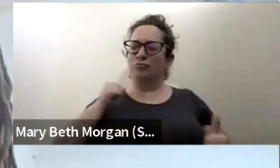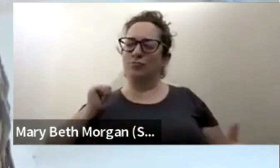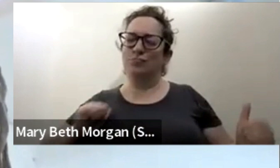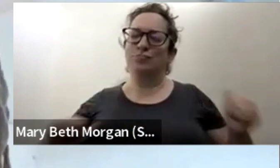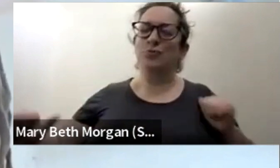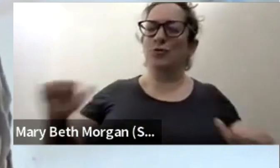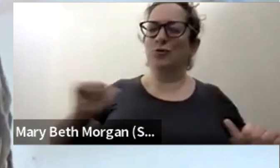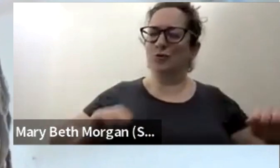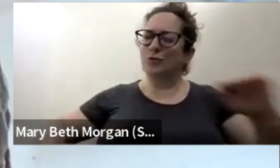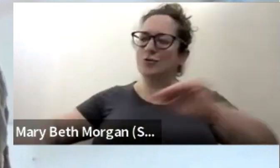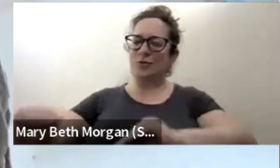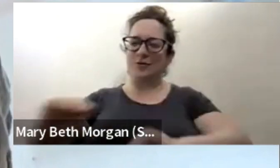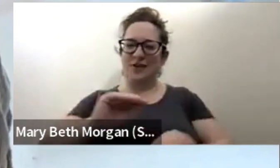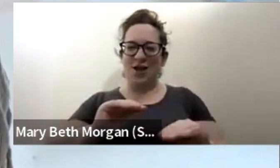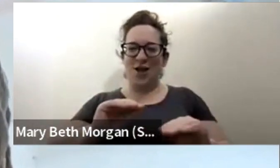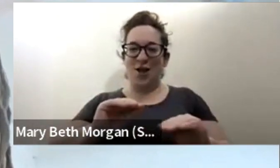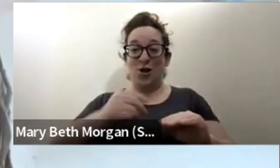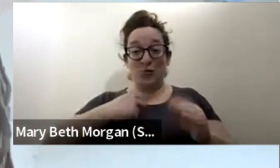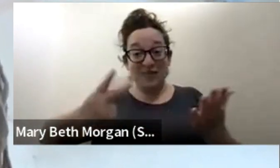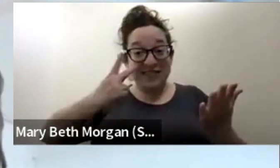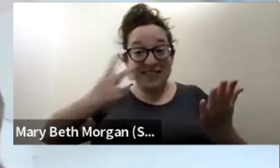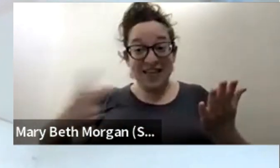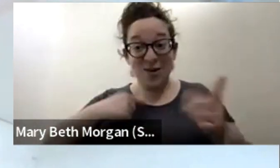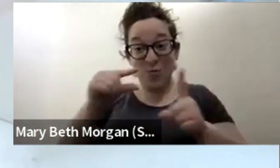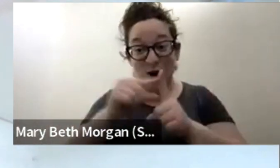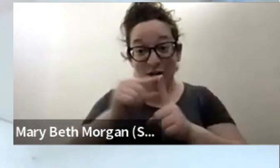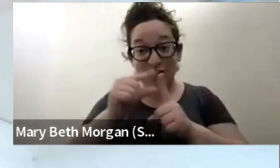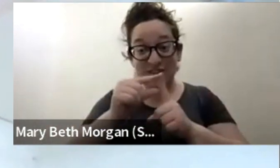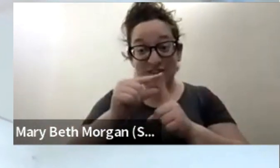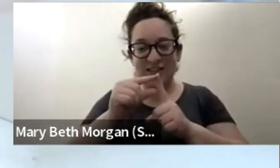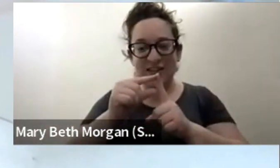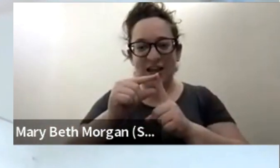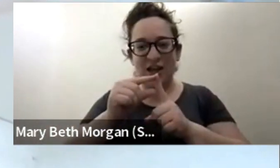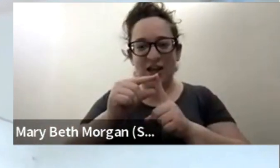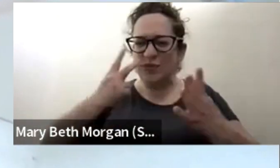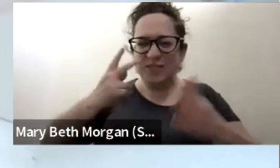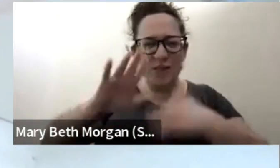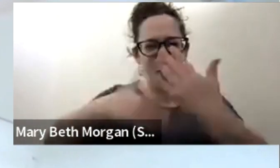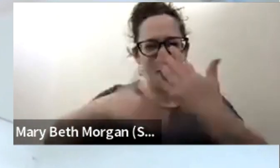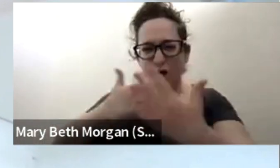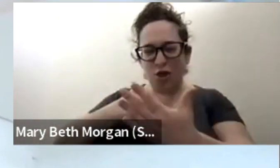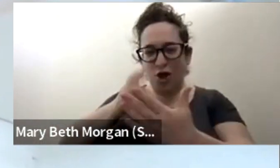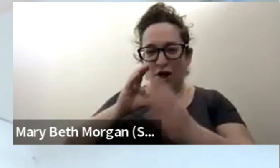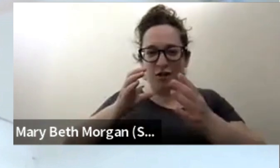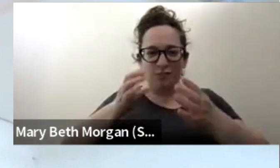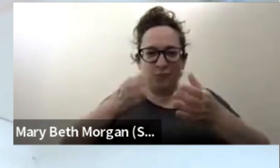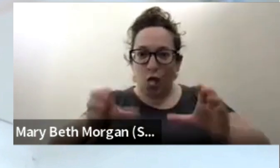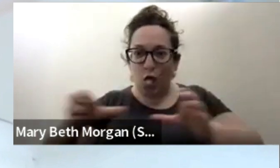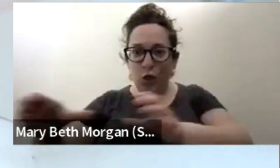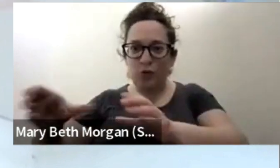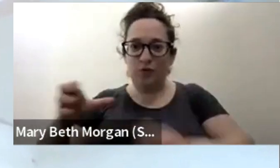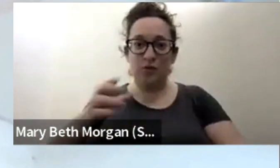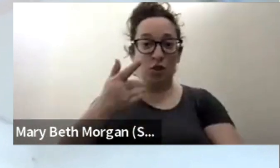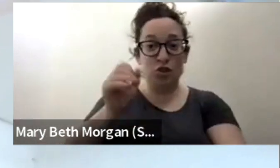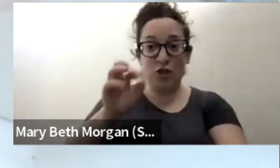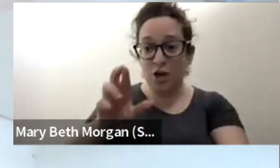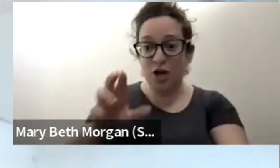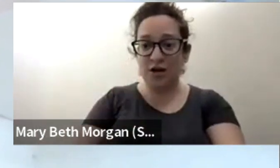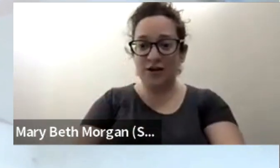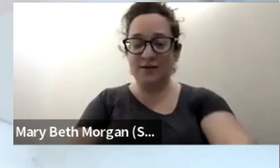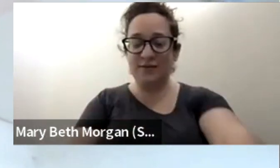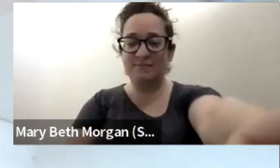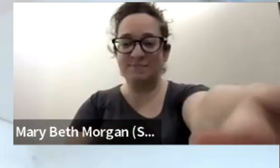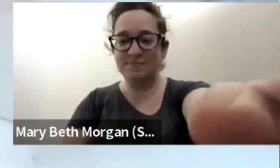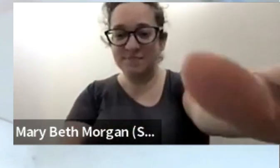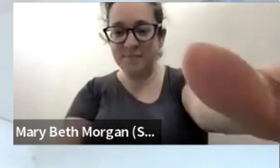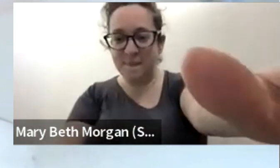know how to inhabit it. And because once you look at the words, there's so many clues, and all these things we're talking about,